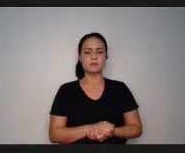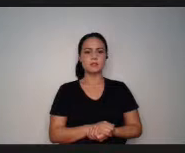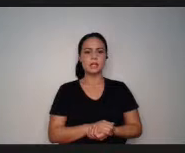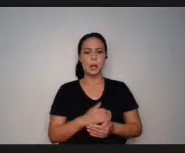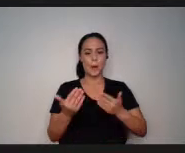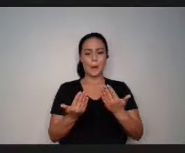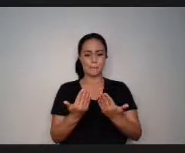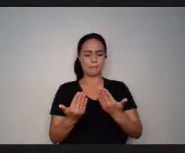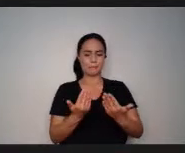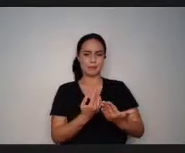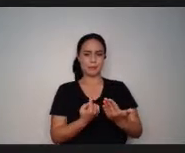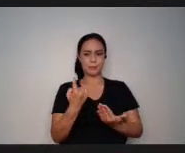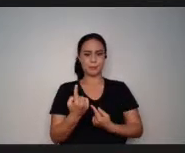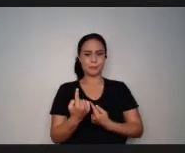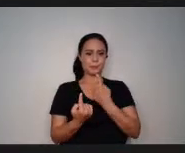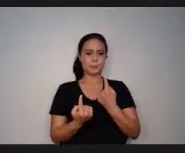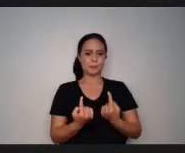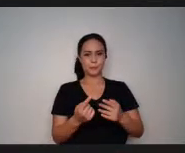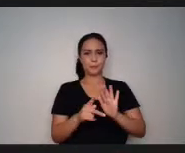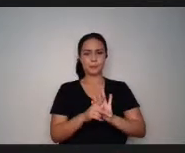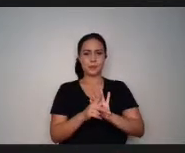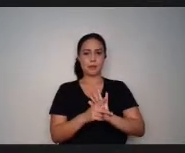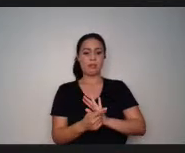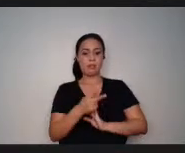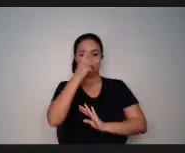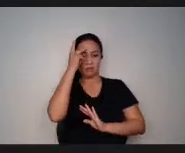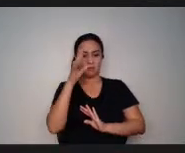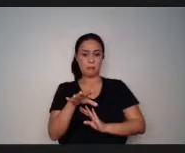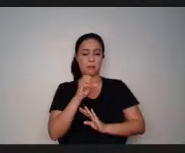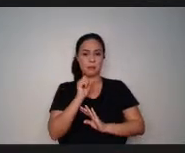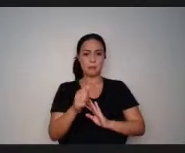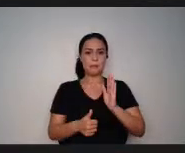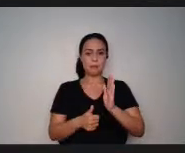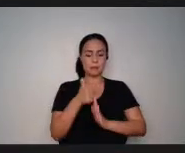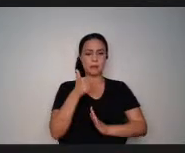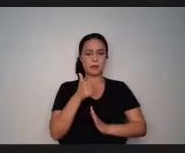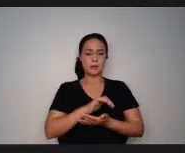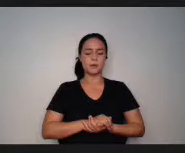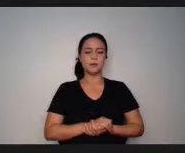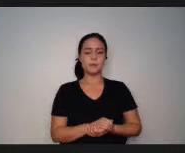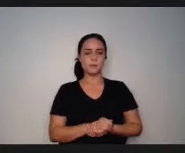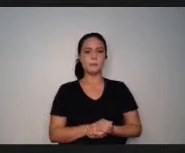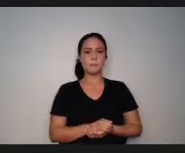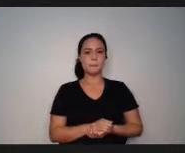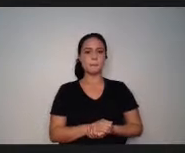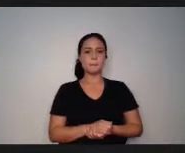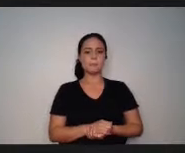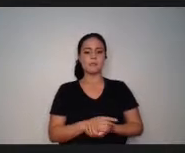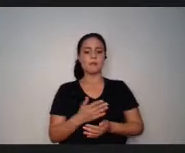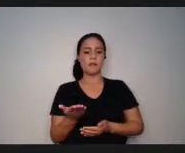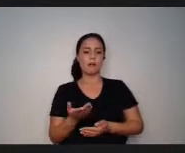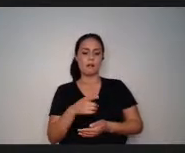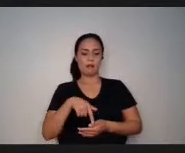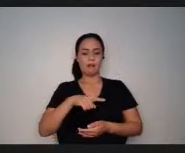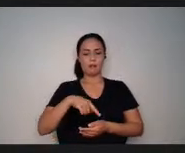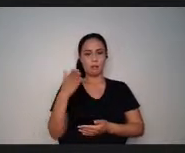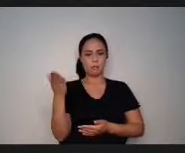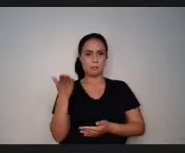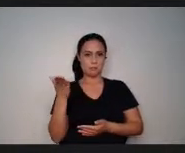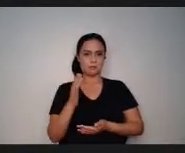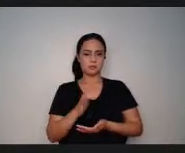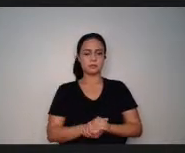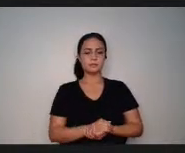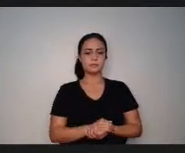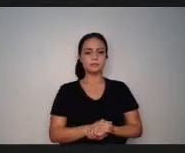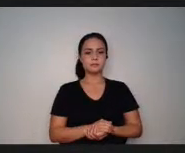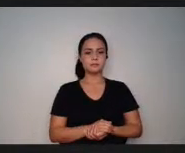isolated and compete a lot between each other in the question of who will get this demand.